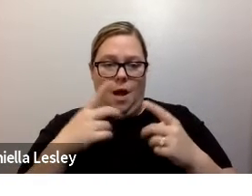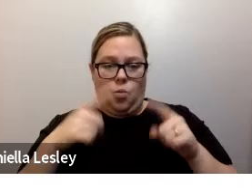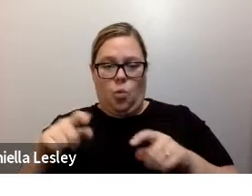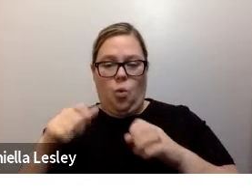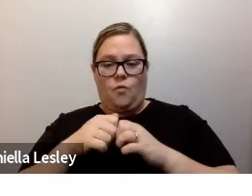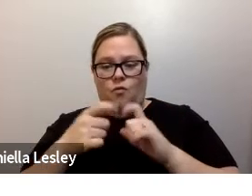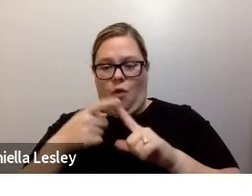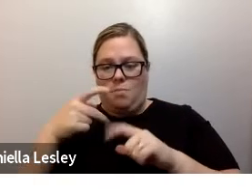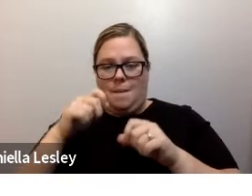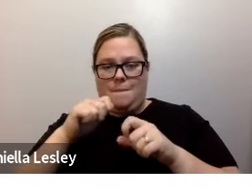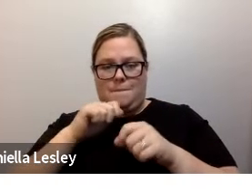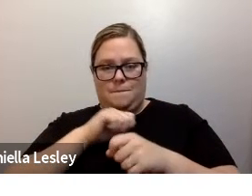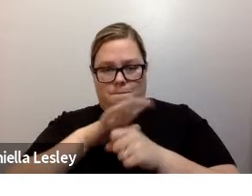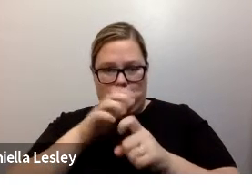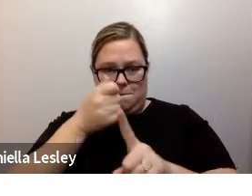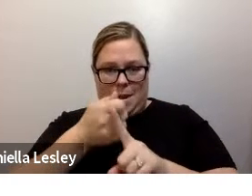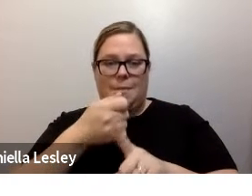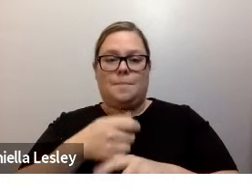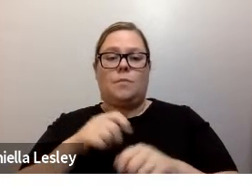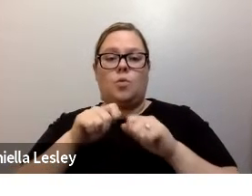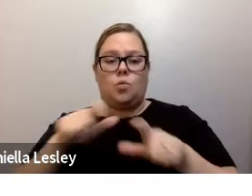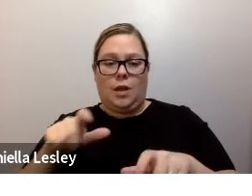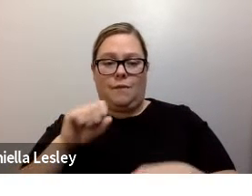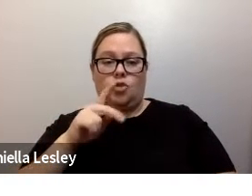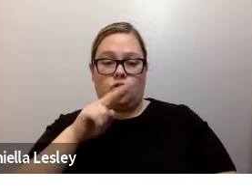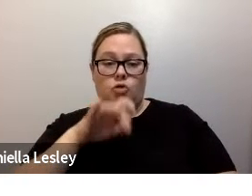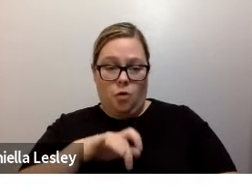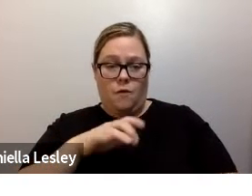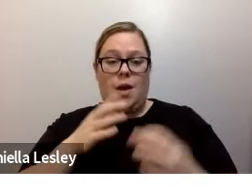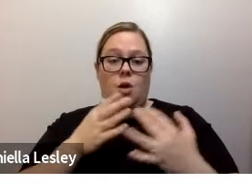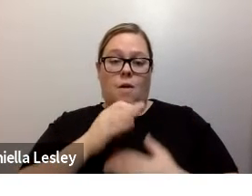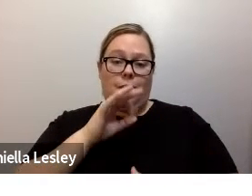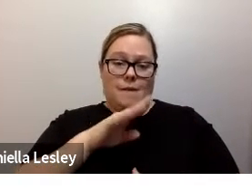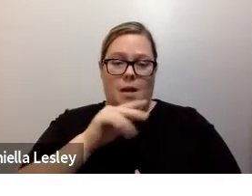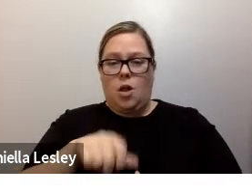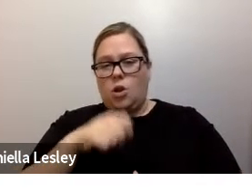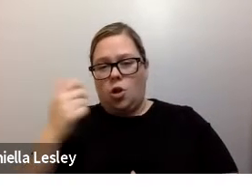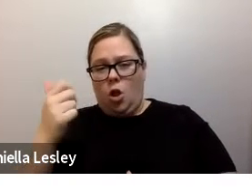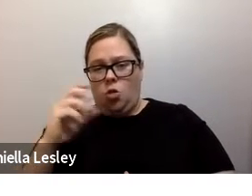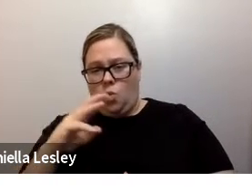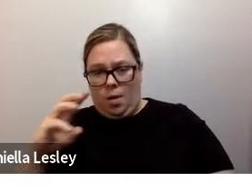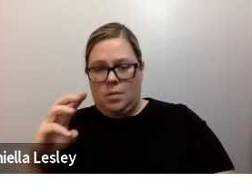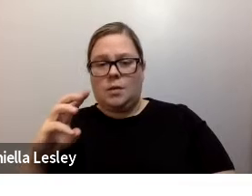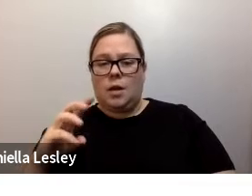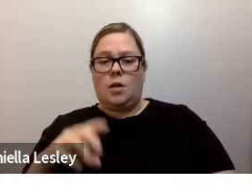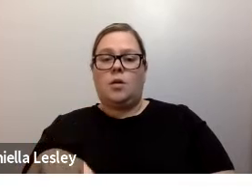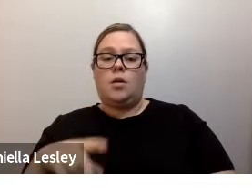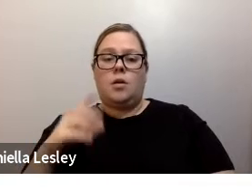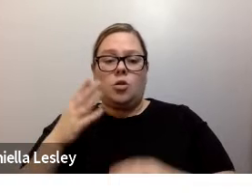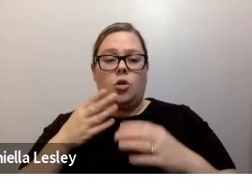So we released this survey online through Qualtrics and then also through Facebook, a survey for pages. It was over a